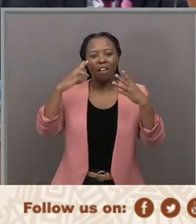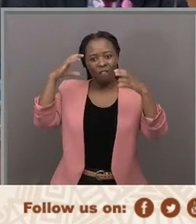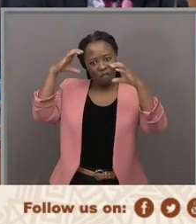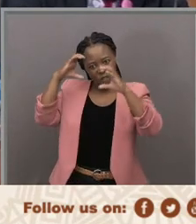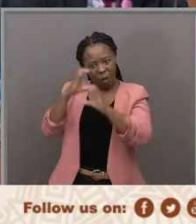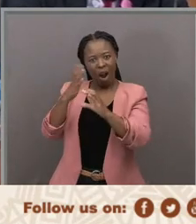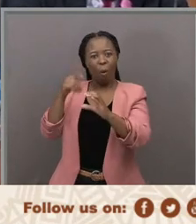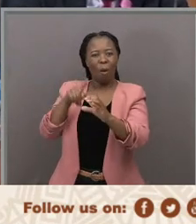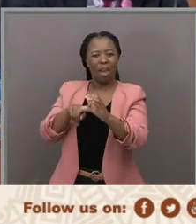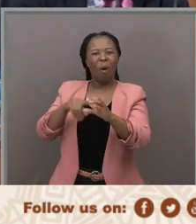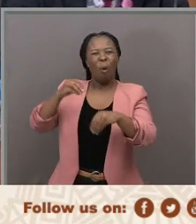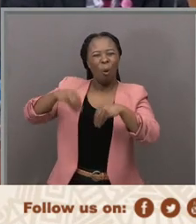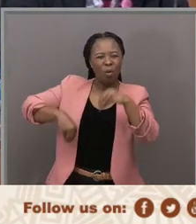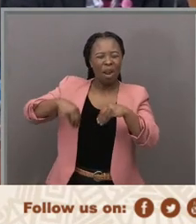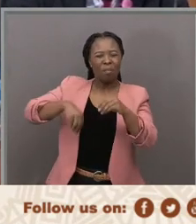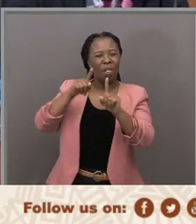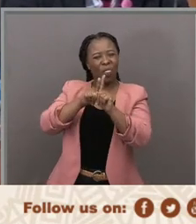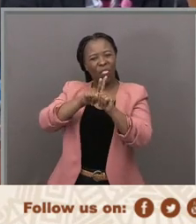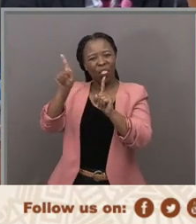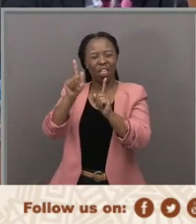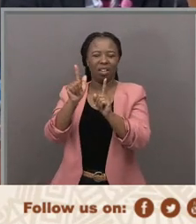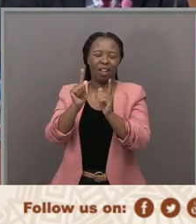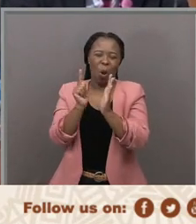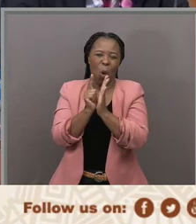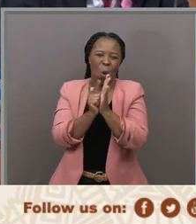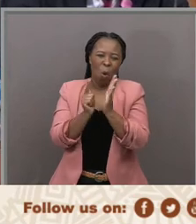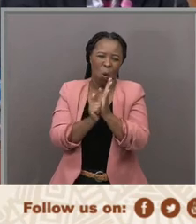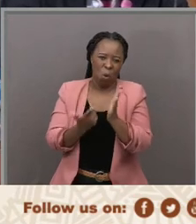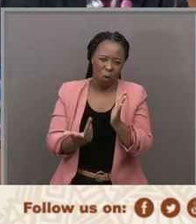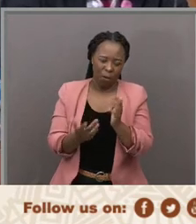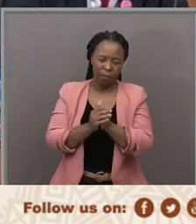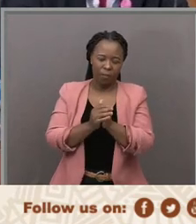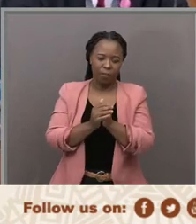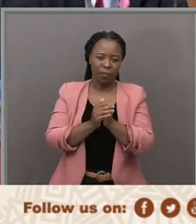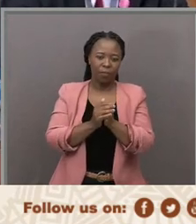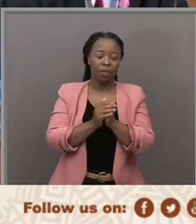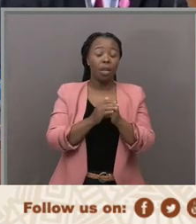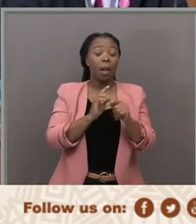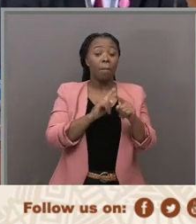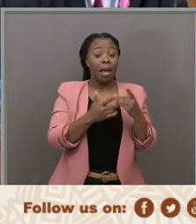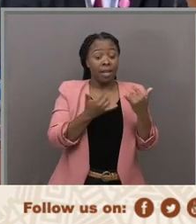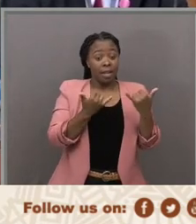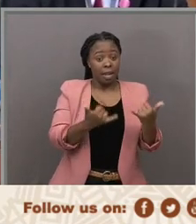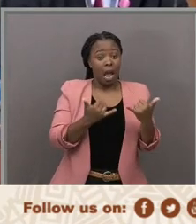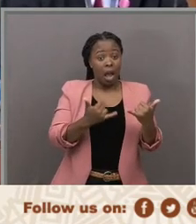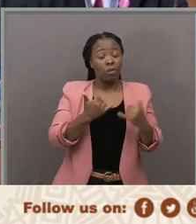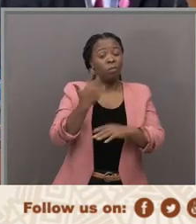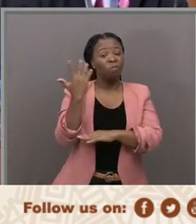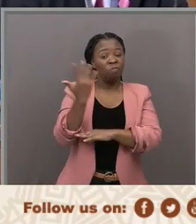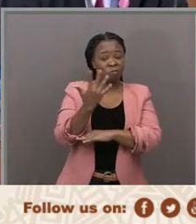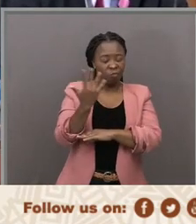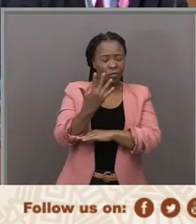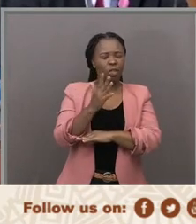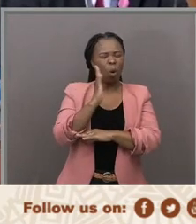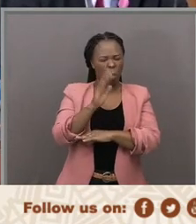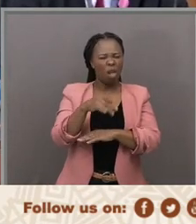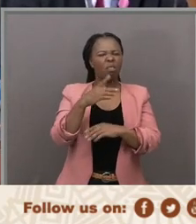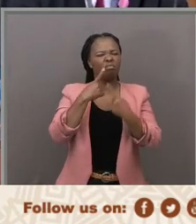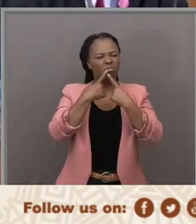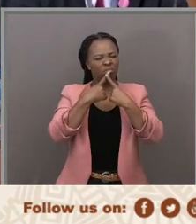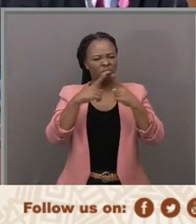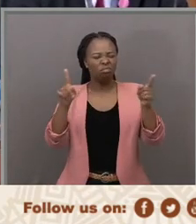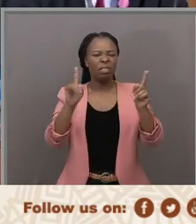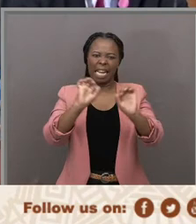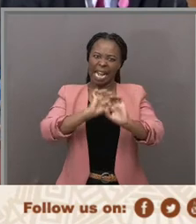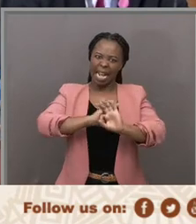and corrupt practices. And in this State of the Province address, we're going to make it very, very clear what we are